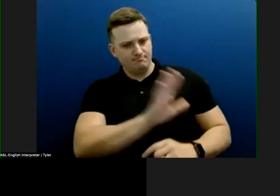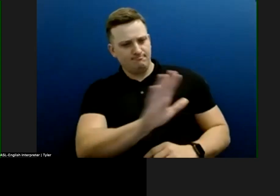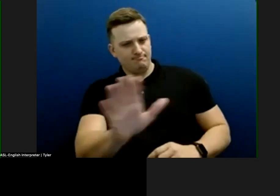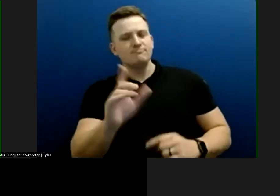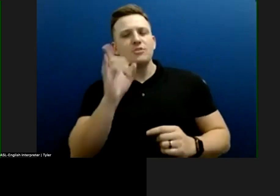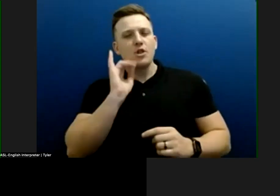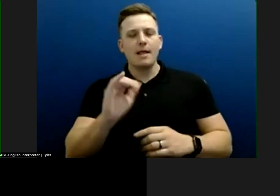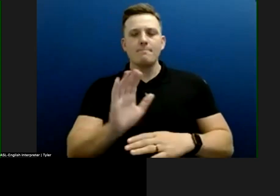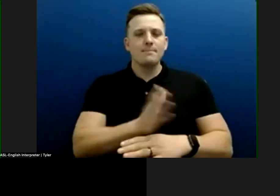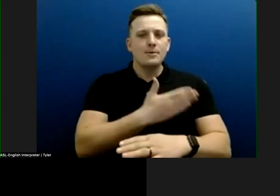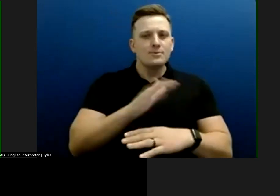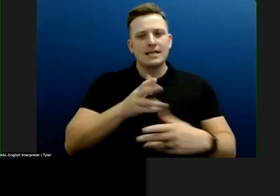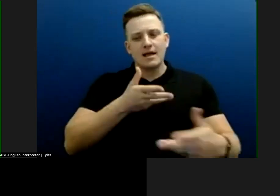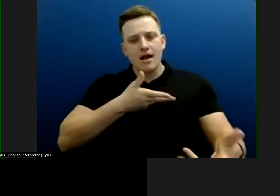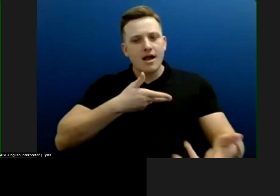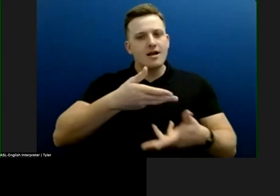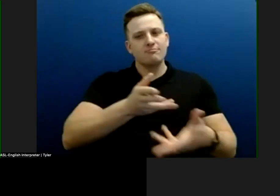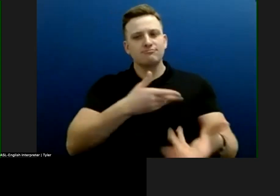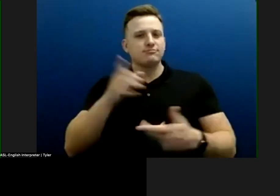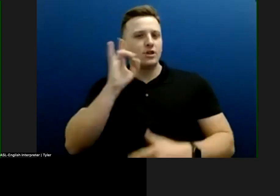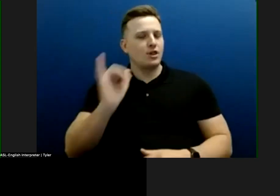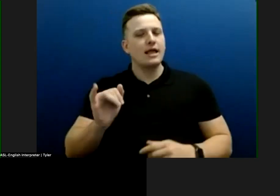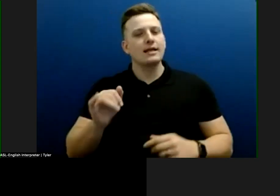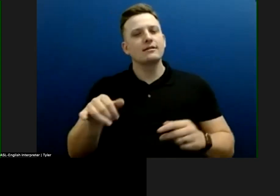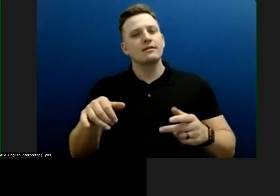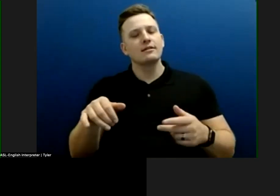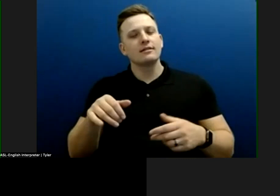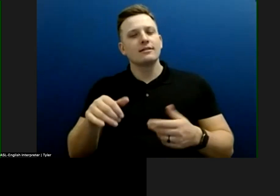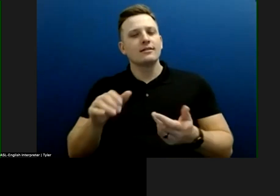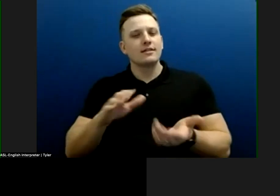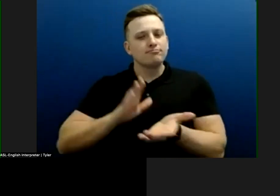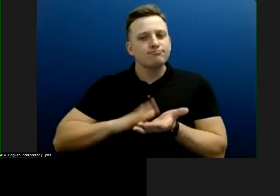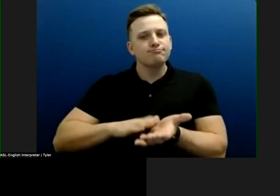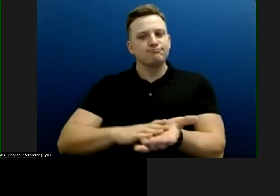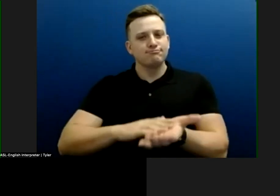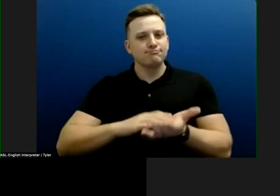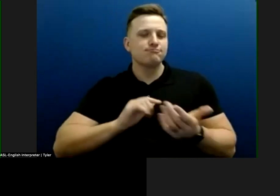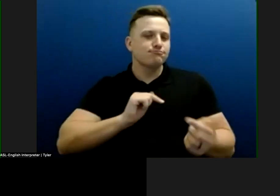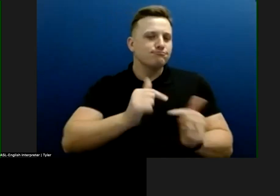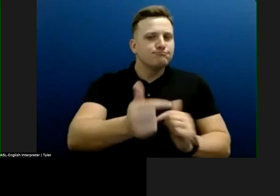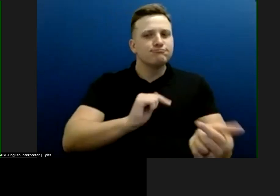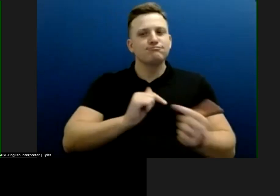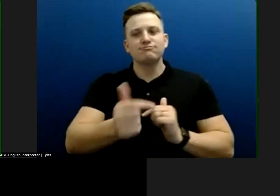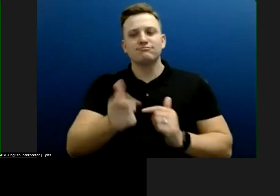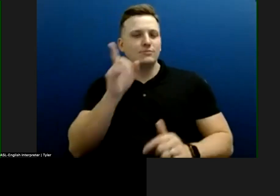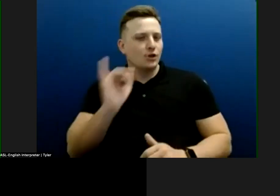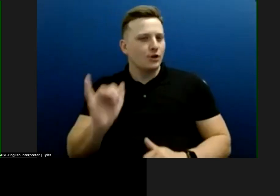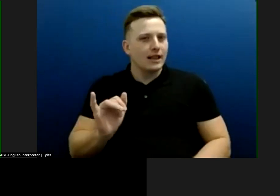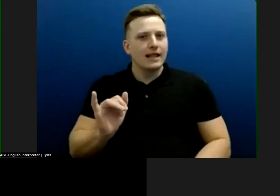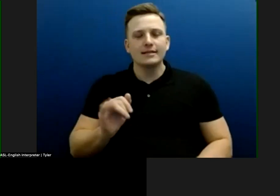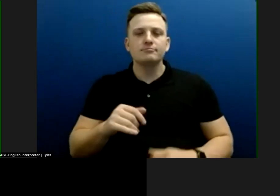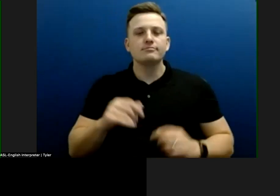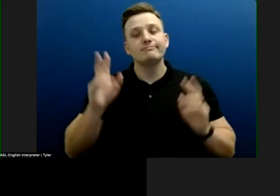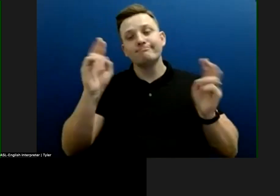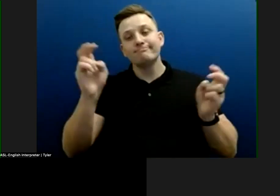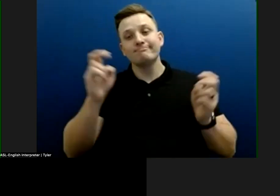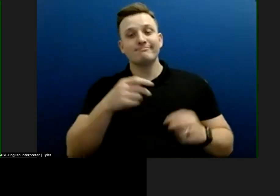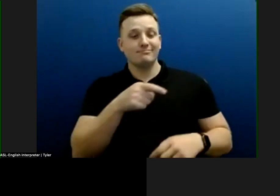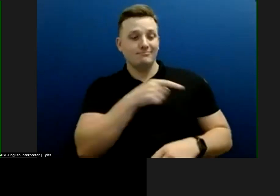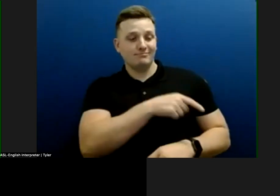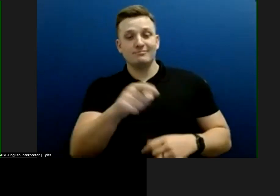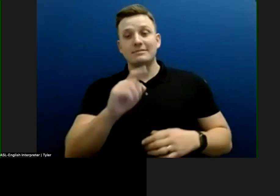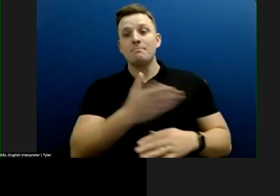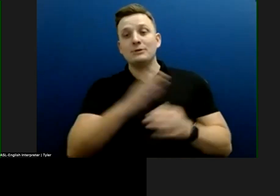we see. What's the rhythm that's like between the two musicians in this